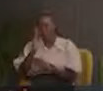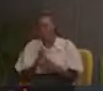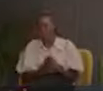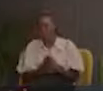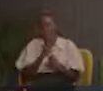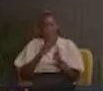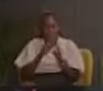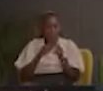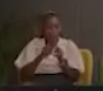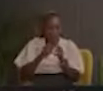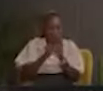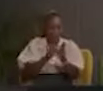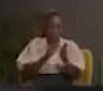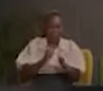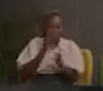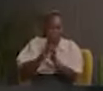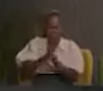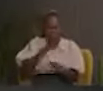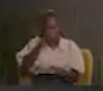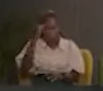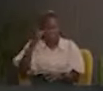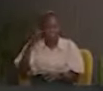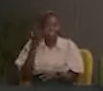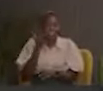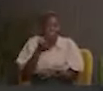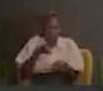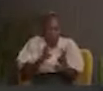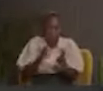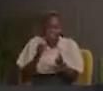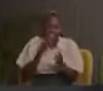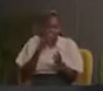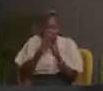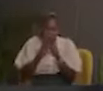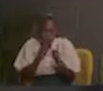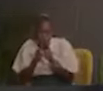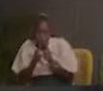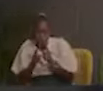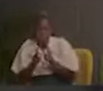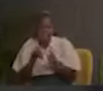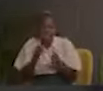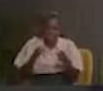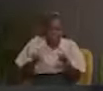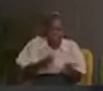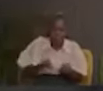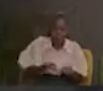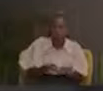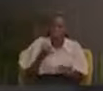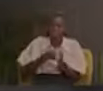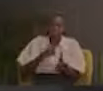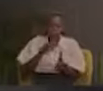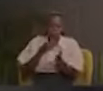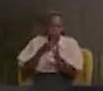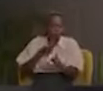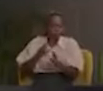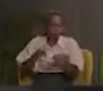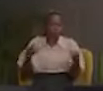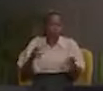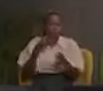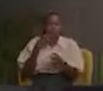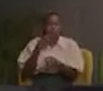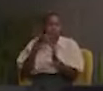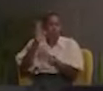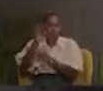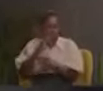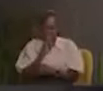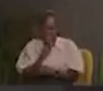concerned, because their speakings and the things that they do is not derived from the revelation of who God is.